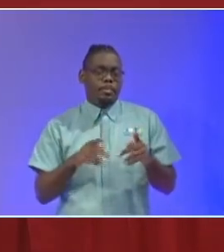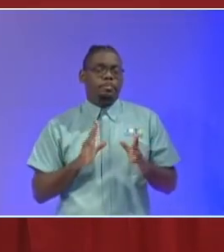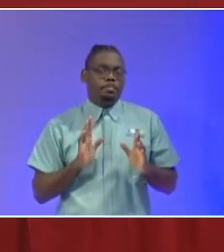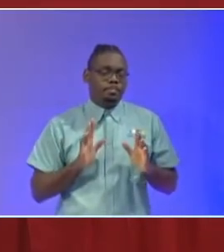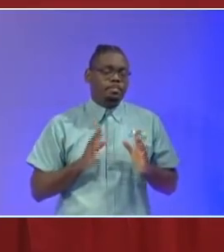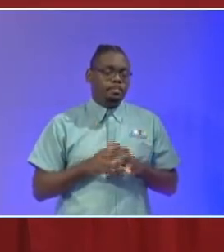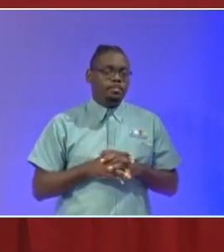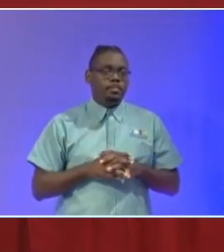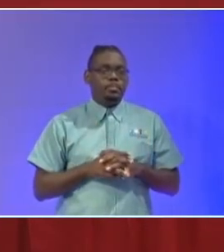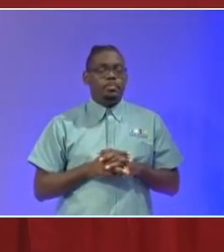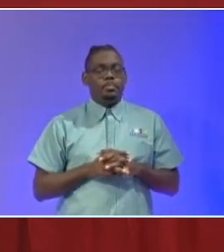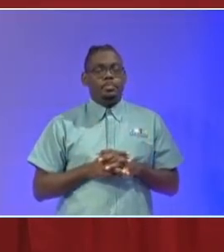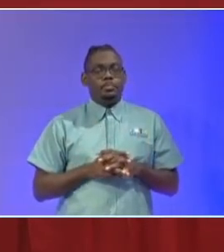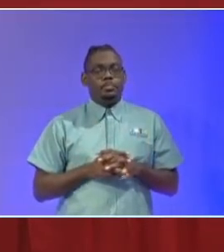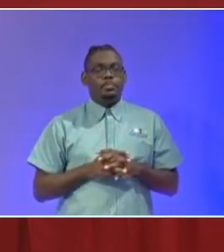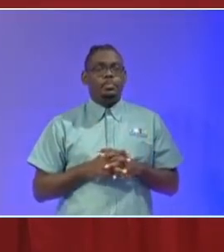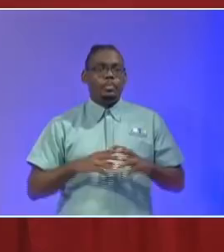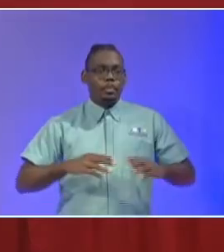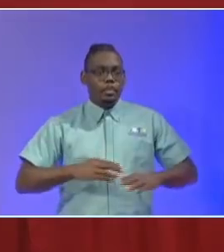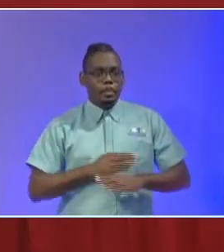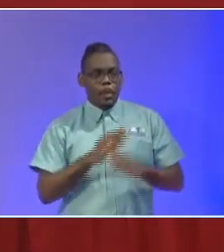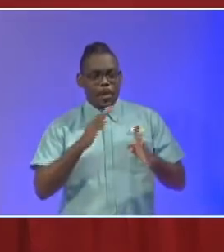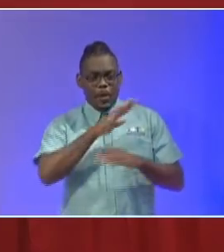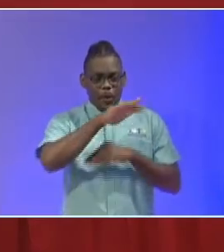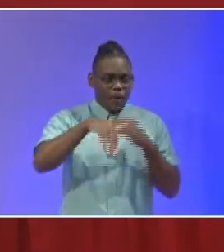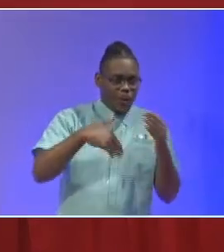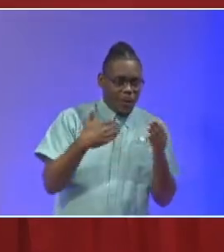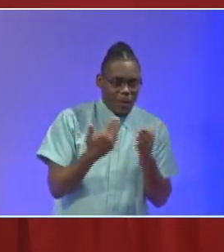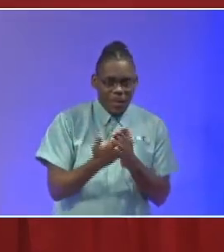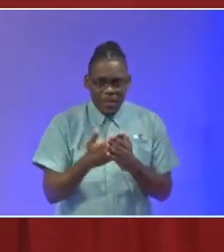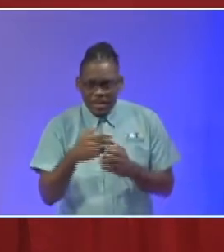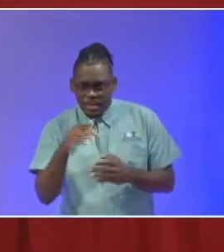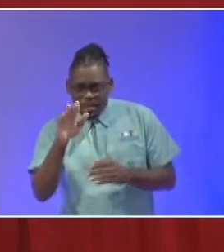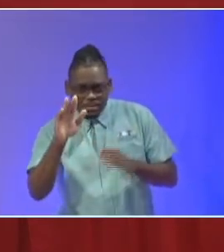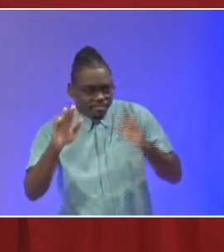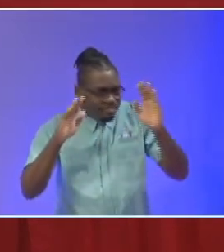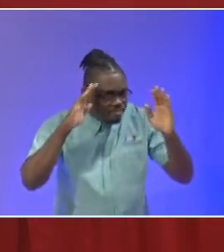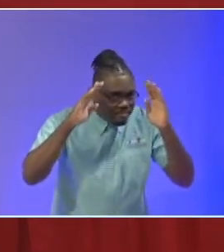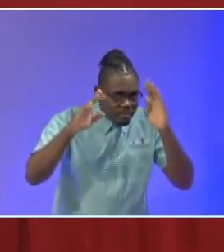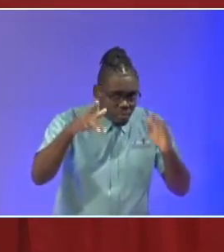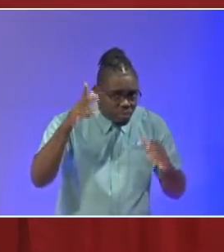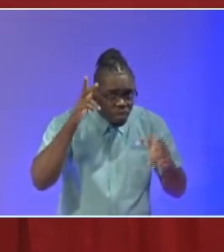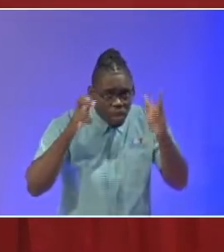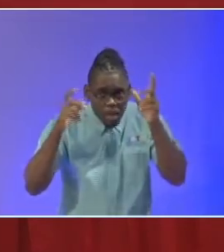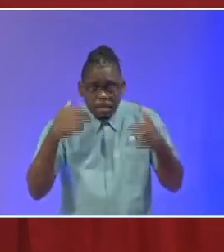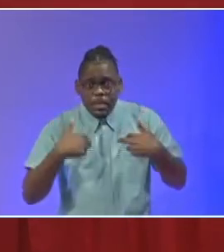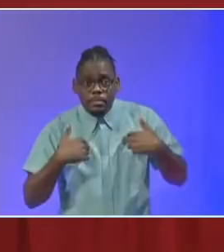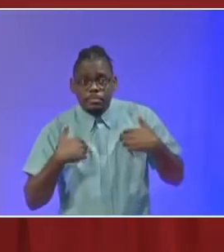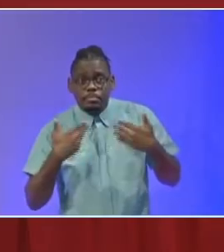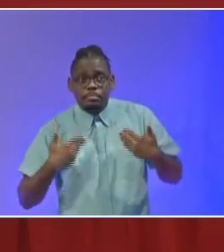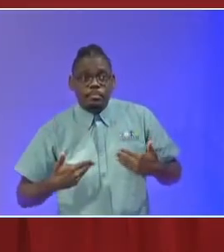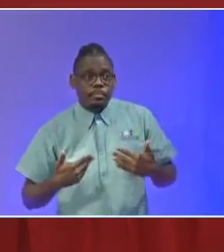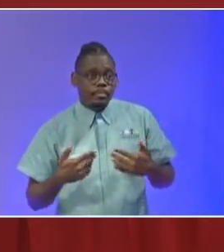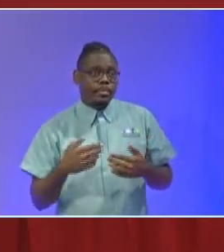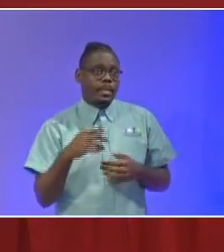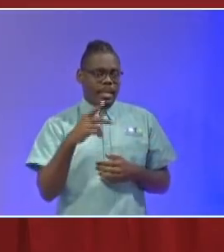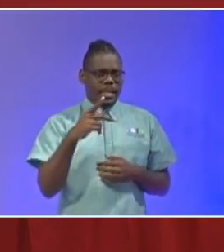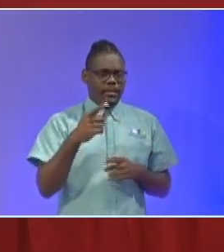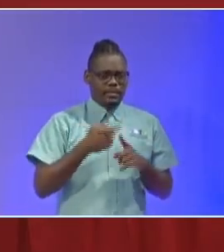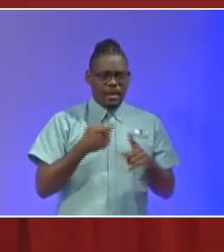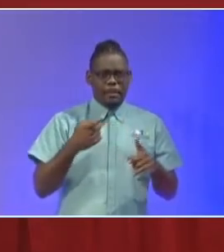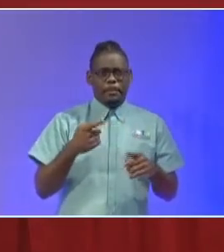Good morning, everyone. Hello? Yes, go ahead, please. Okay. Good morning, everyone. Kimberly D'Souza, TDT News. A quick question for